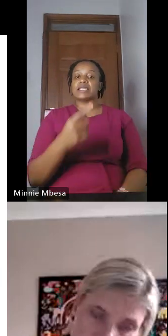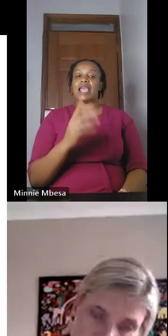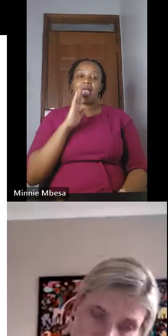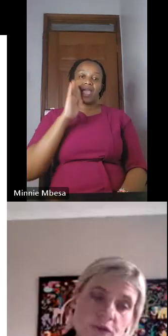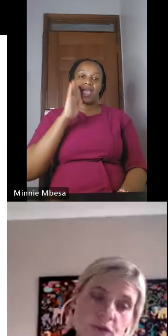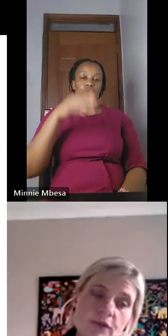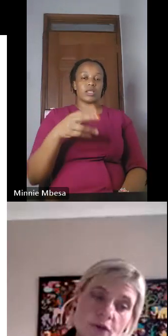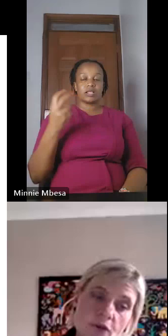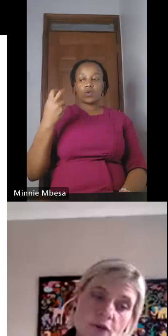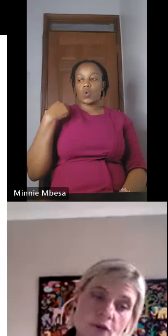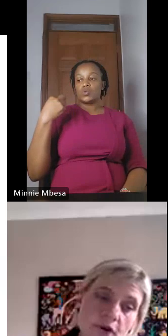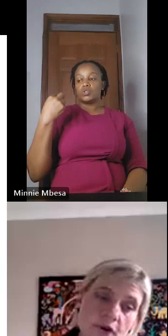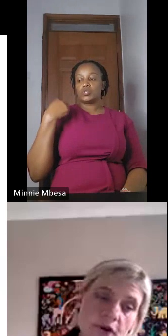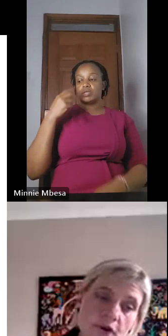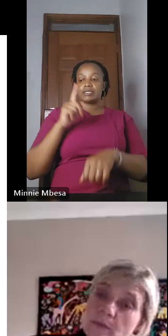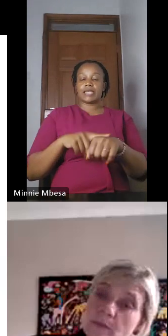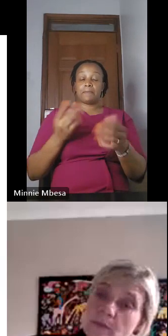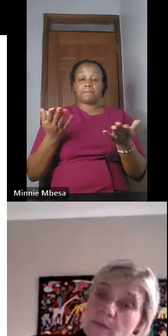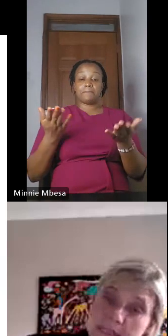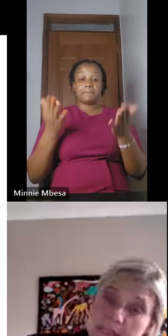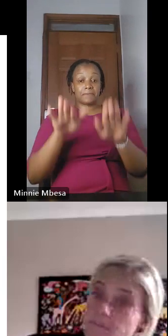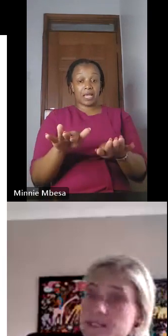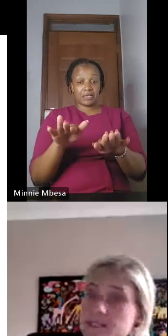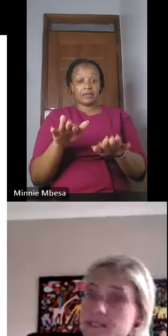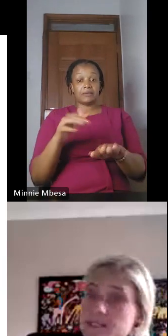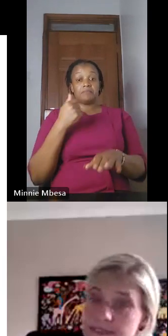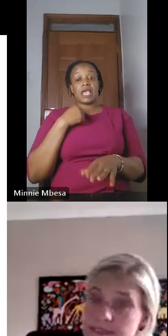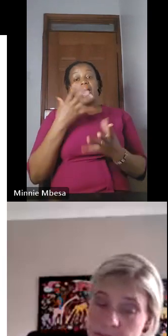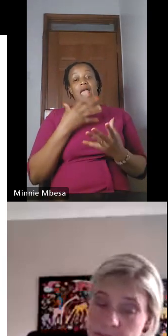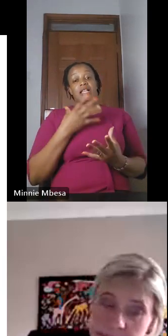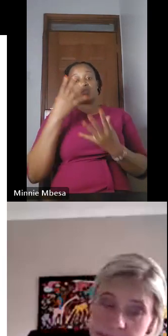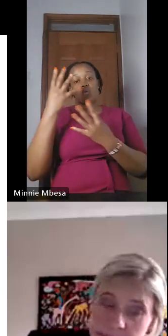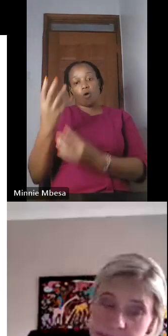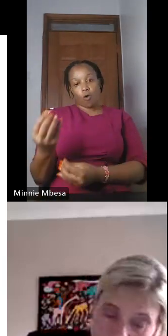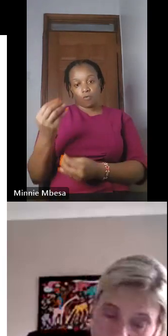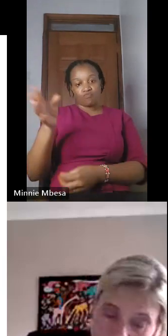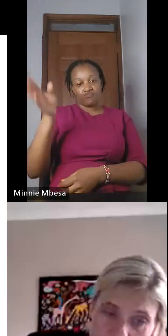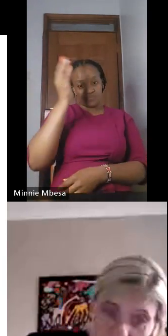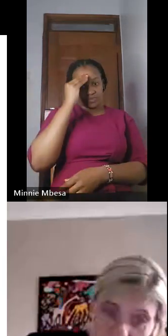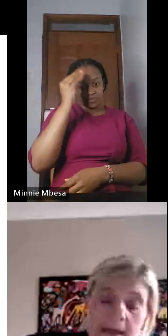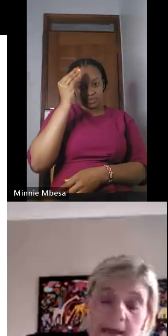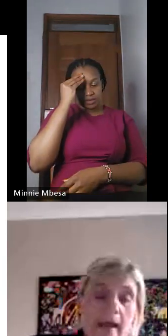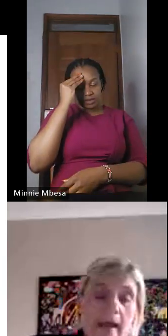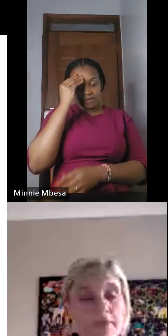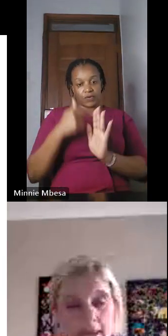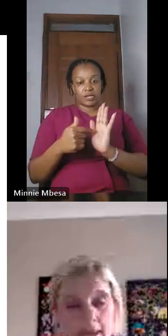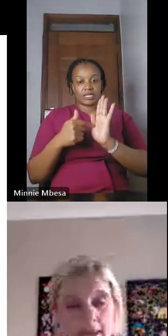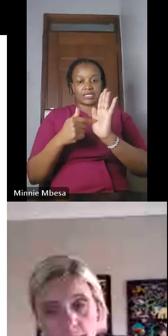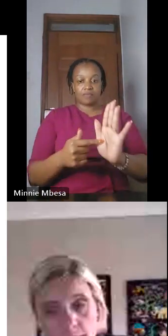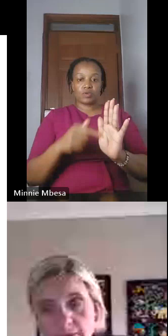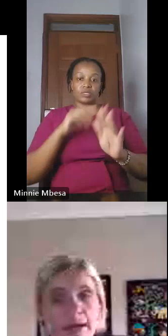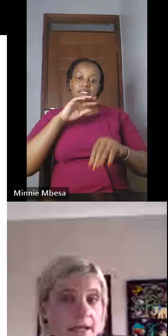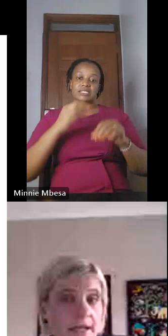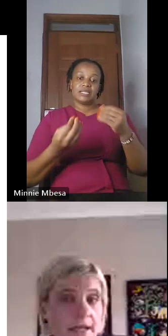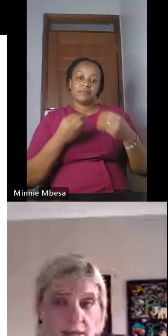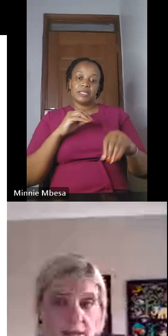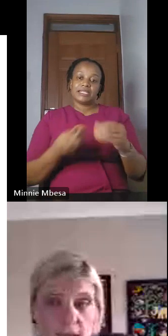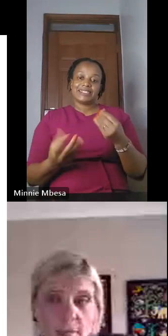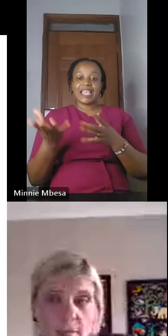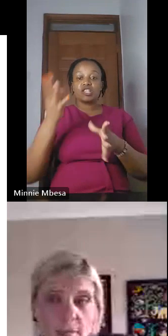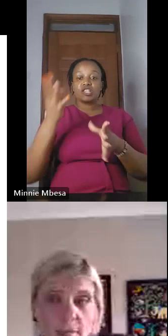home. So I will go and I will study, for example, disability inclusion. And then I will come back to